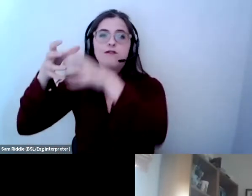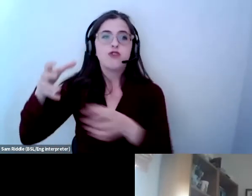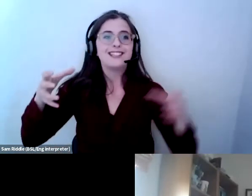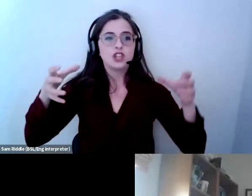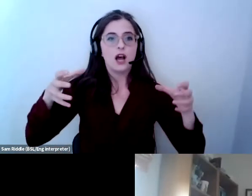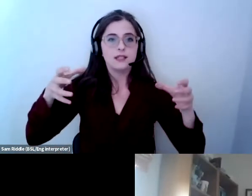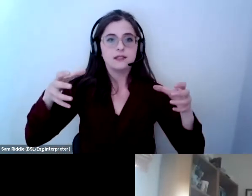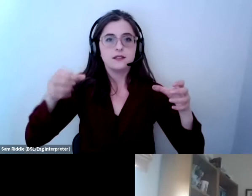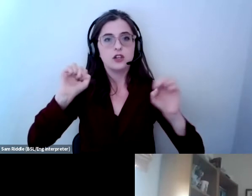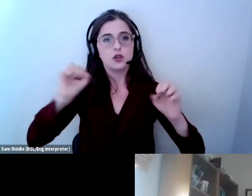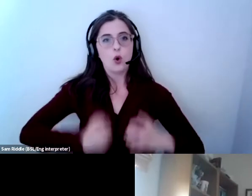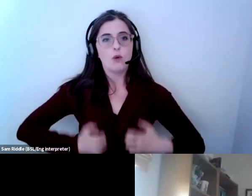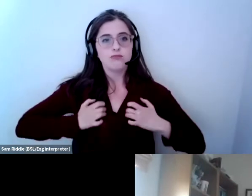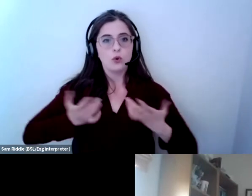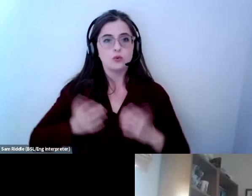Yeah, absolutely.